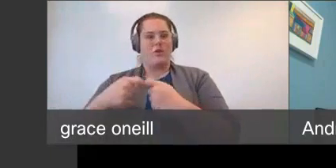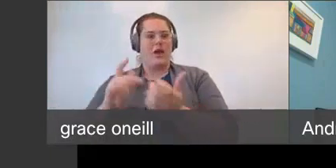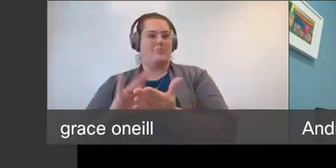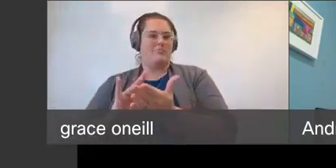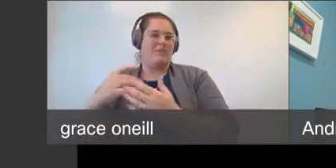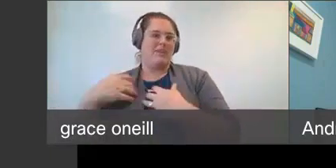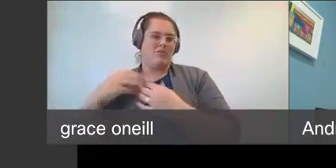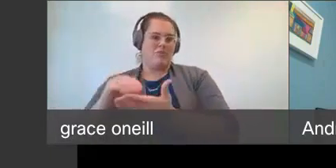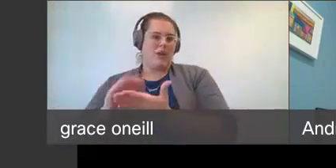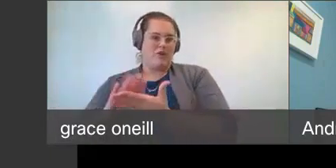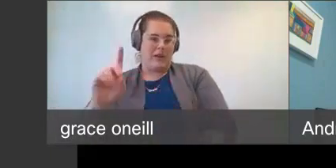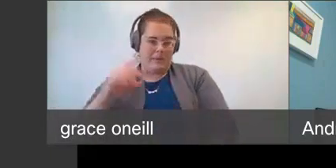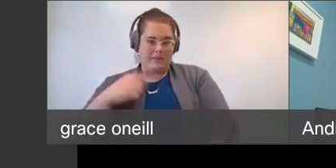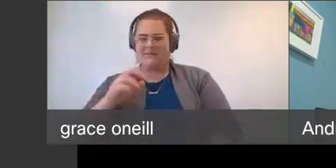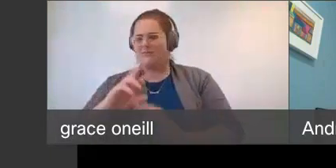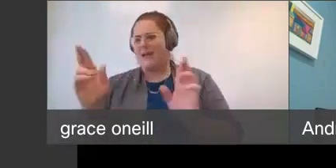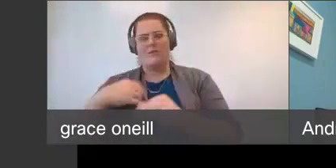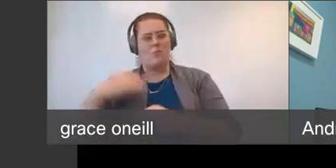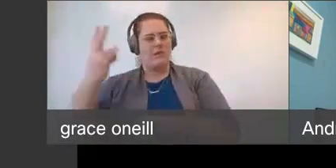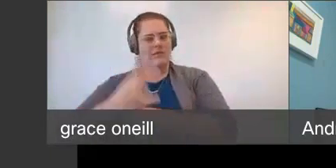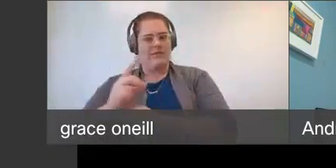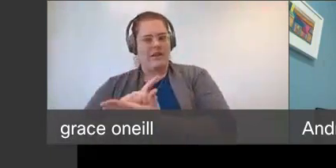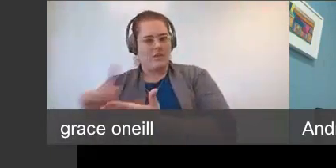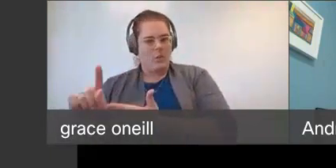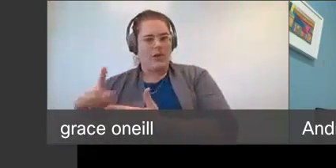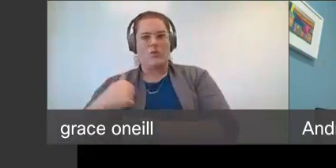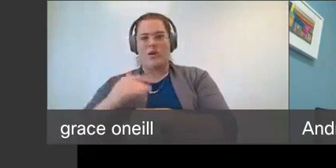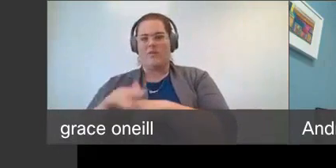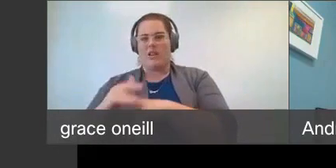day, 7 days a week, and everything we do, we document immediately.